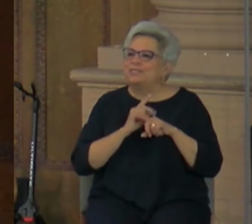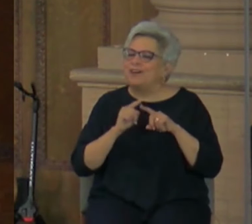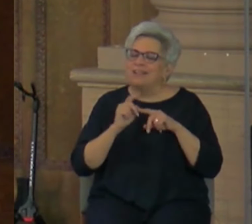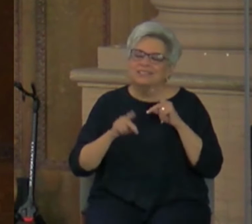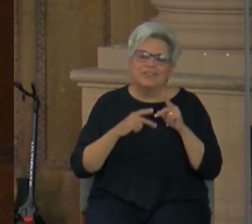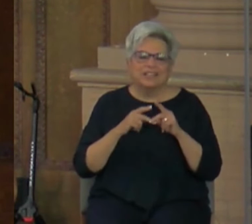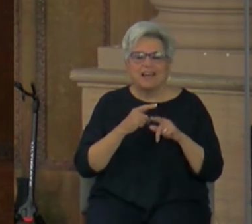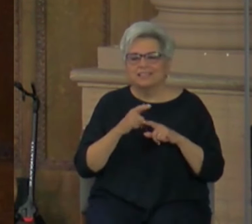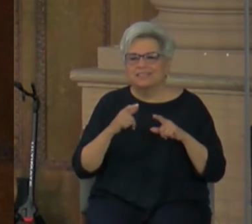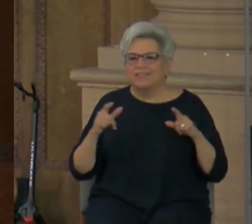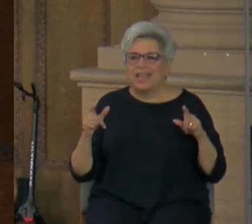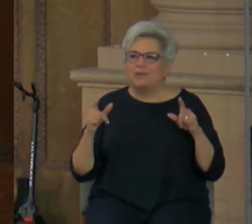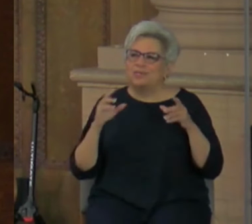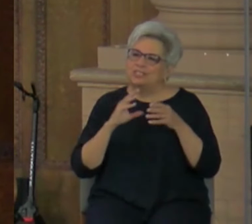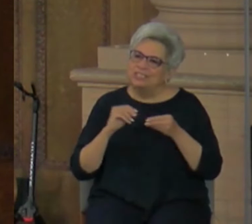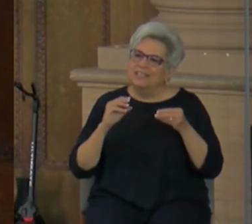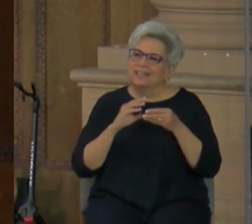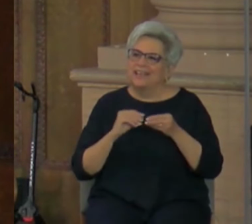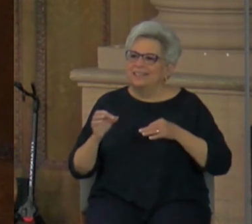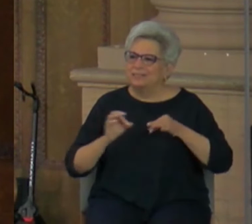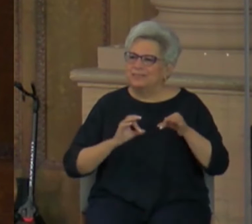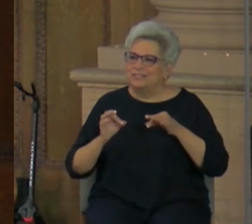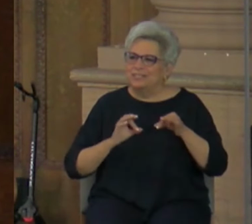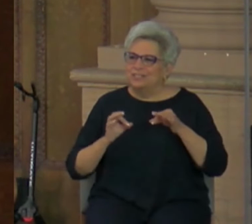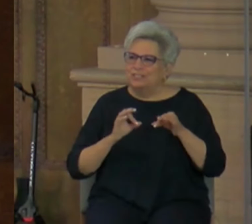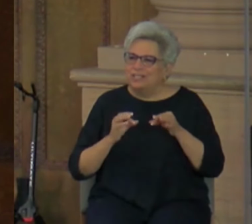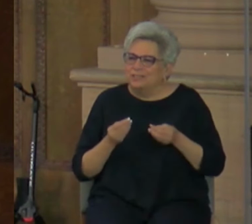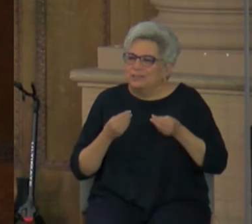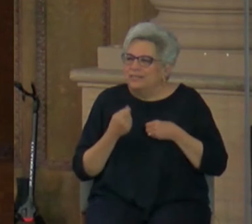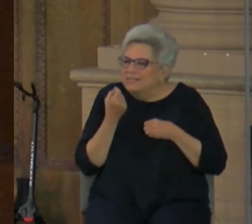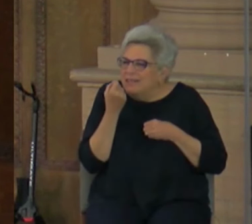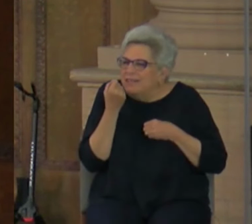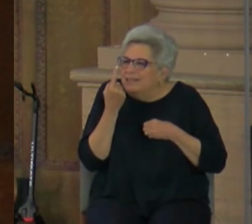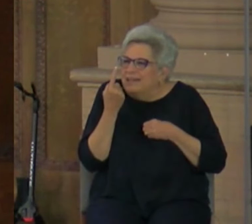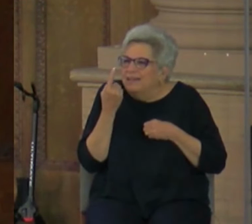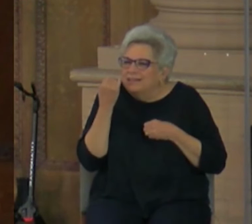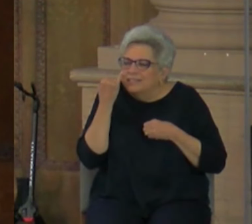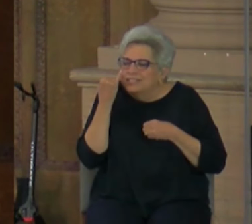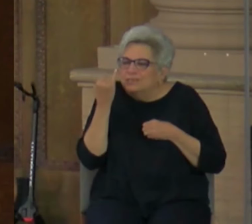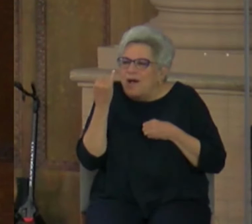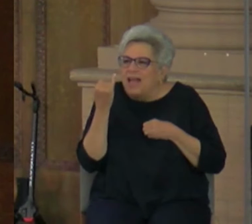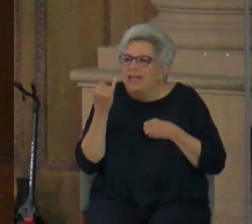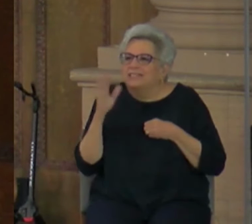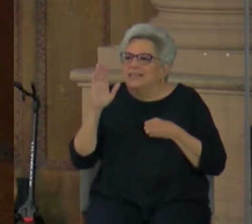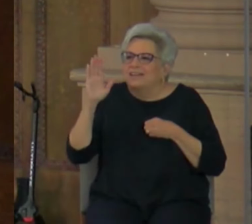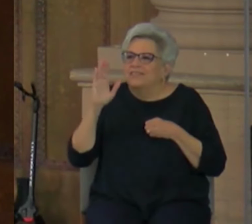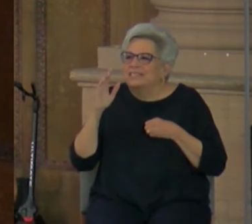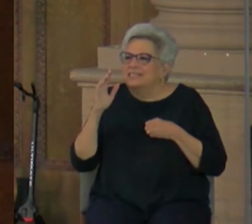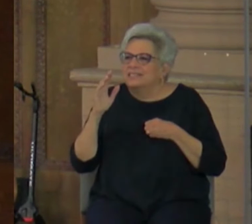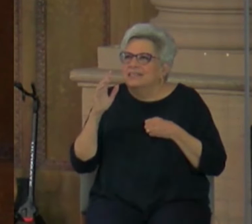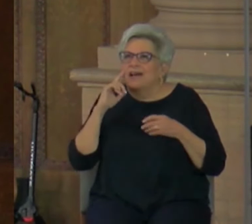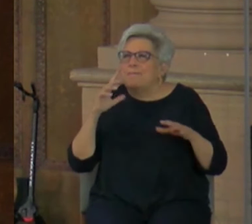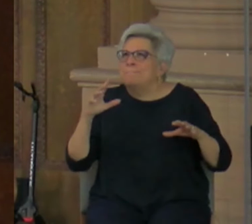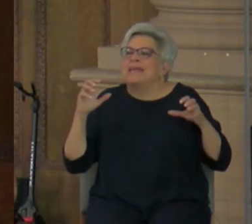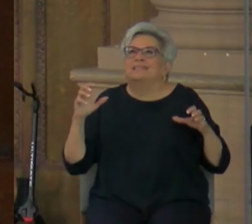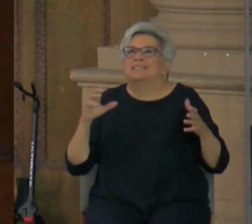understand just a little bit of his magnificence. And the forms themselves are part of the meaning.